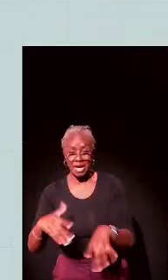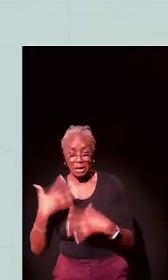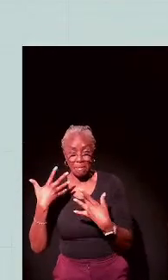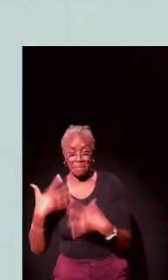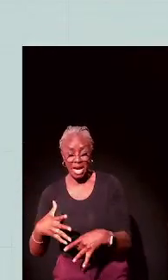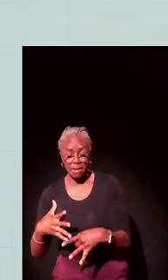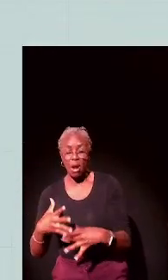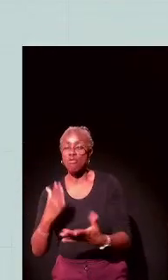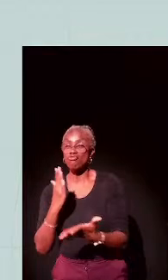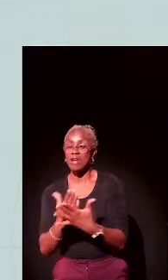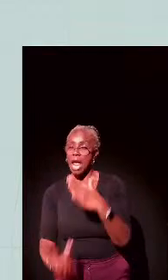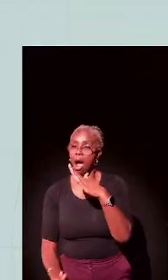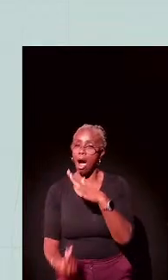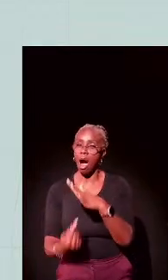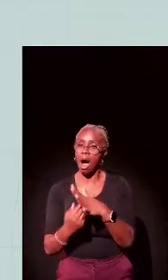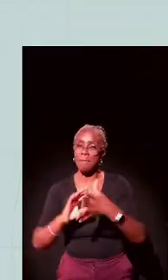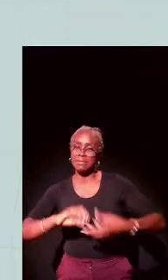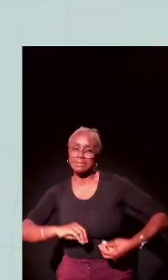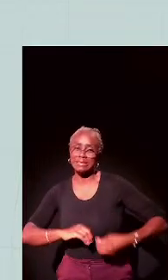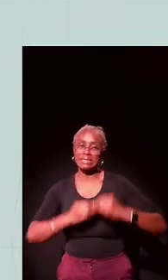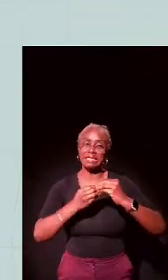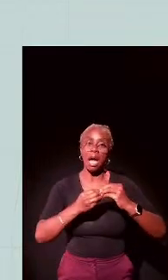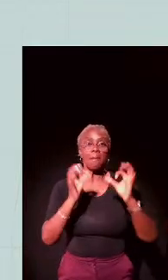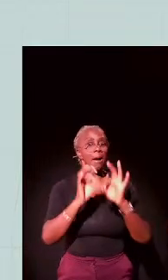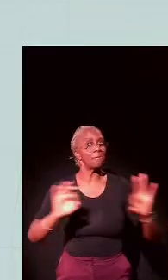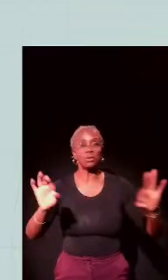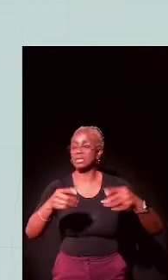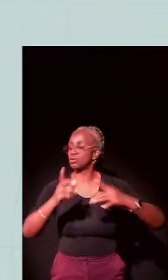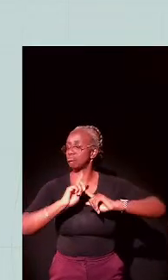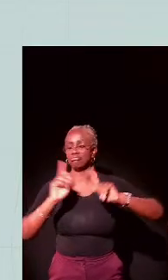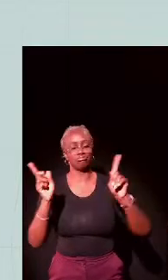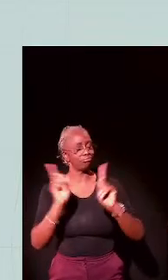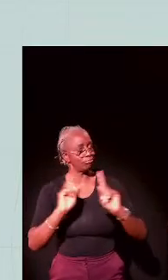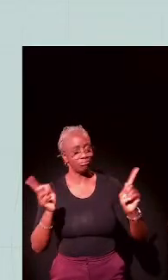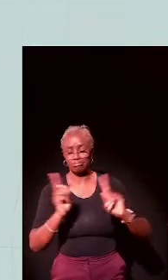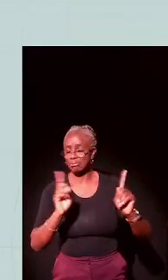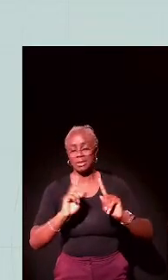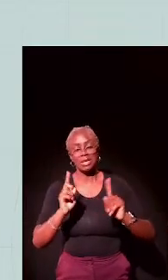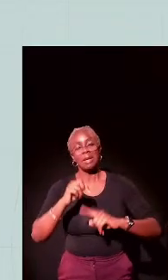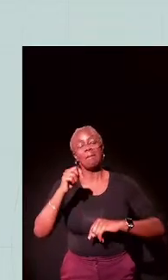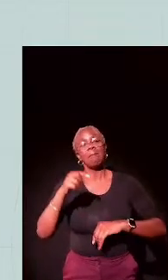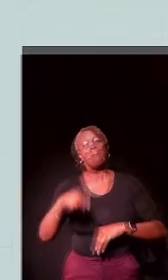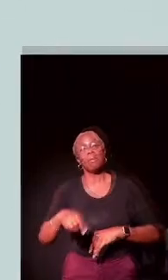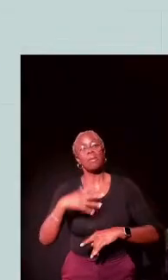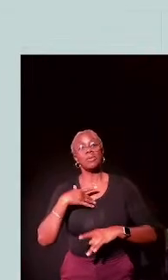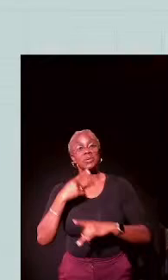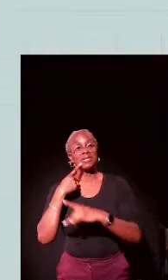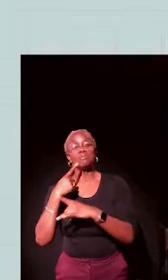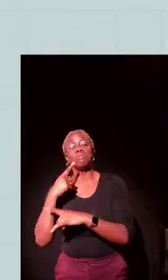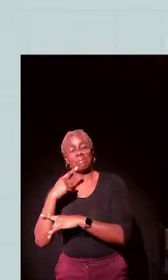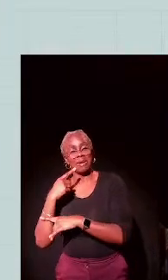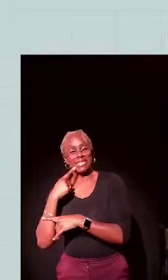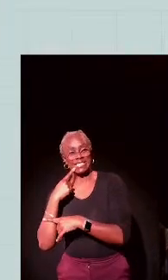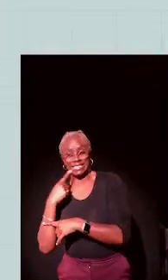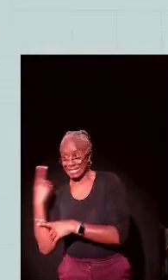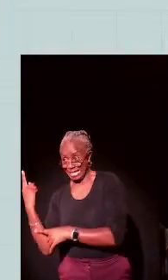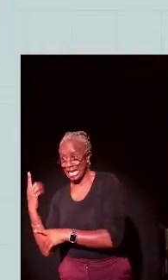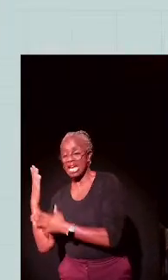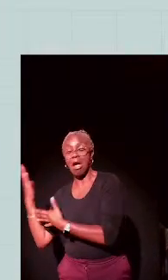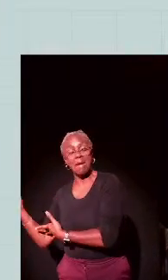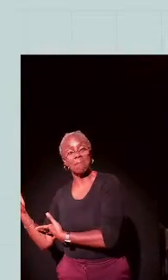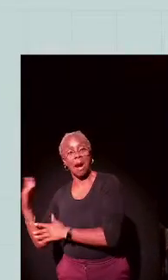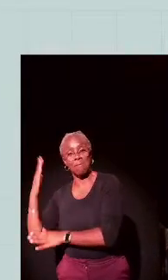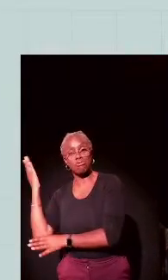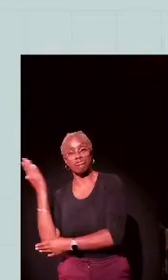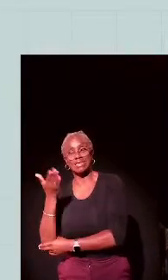designer. I'm not a musician by any standards. I think, as you'll be able to tell by my demo later in the